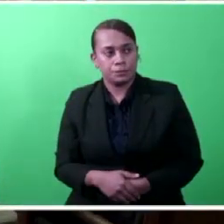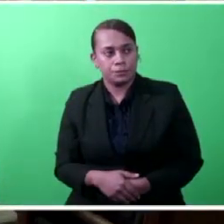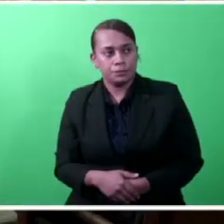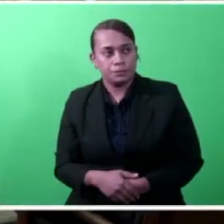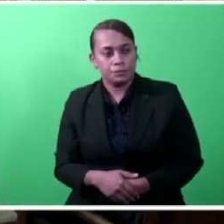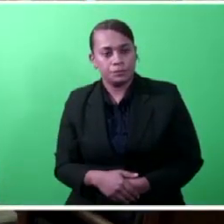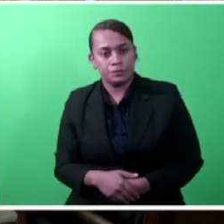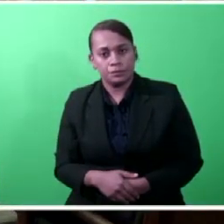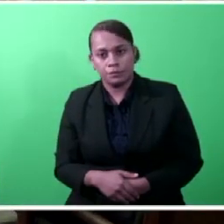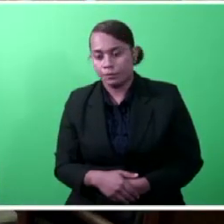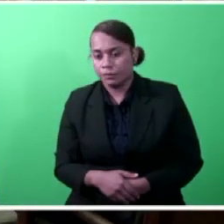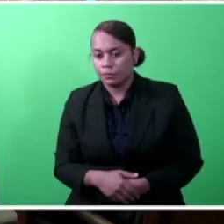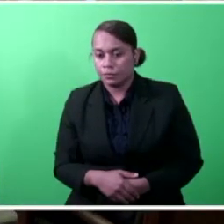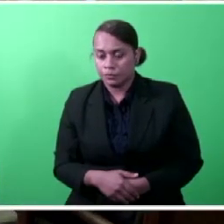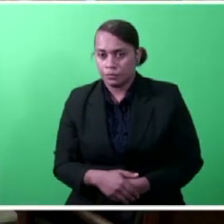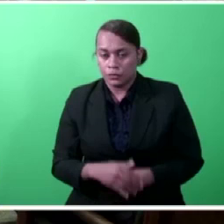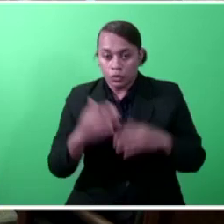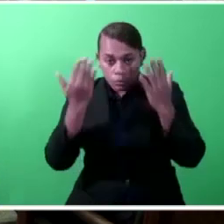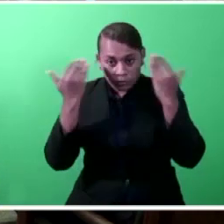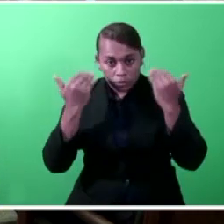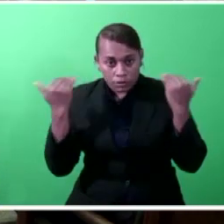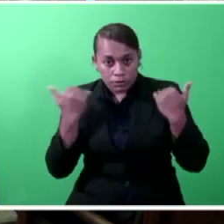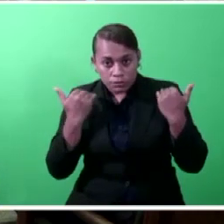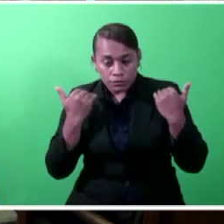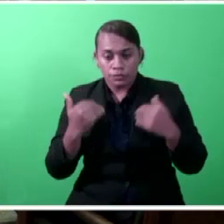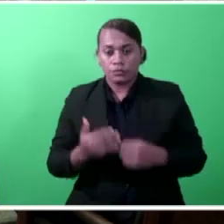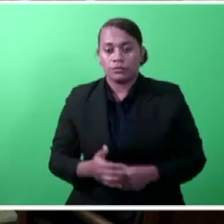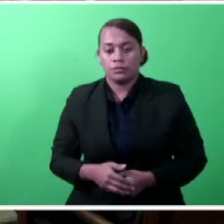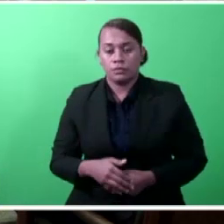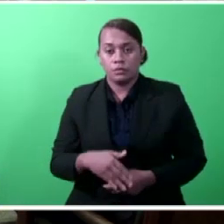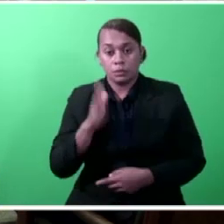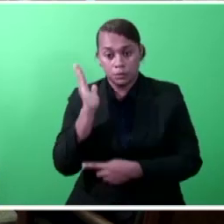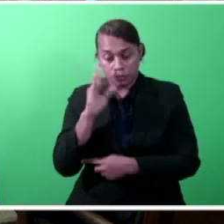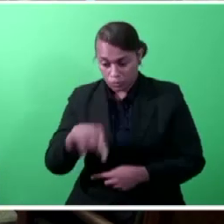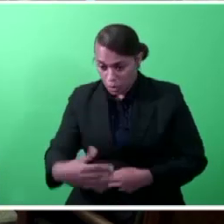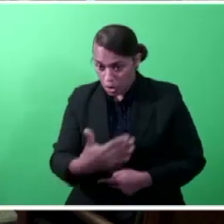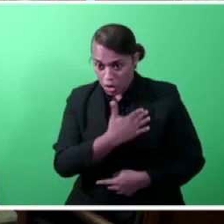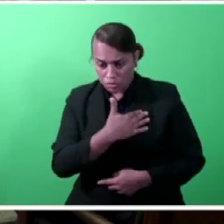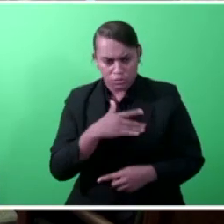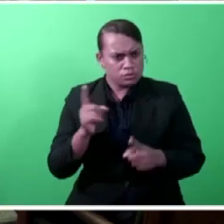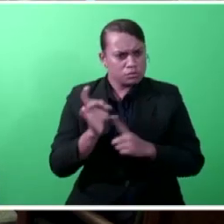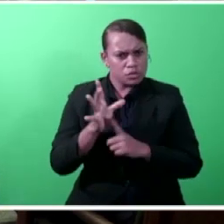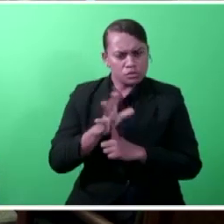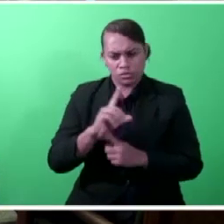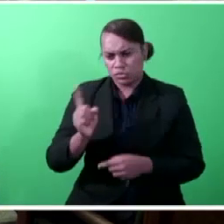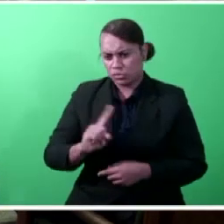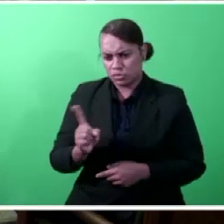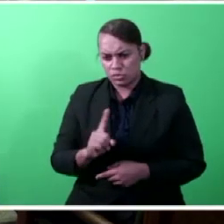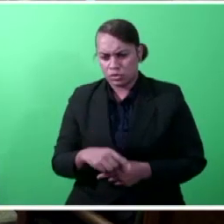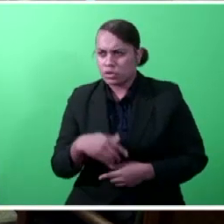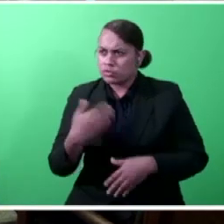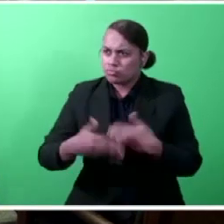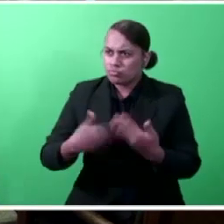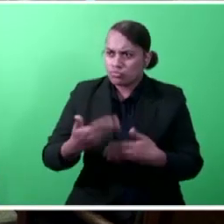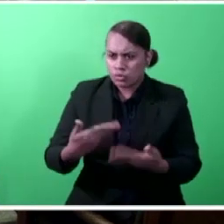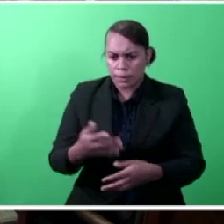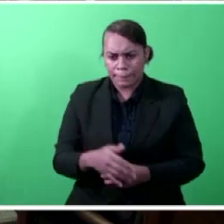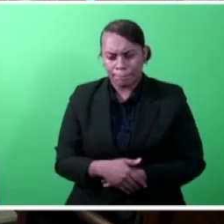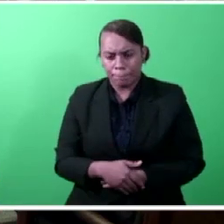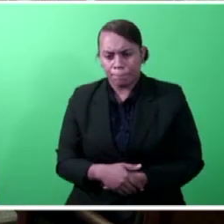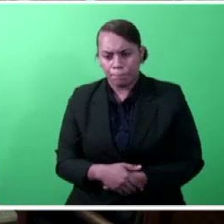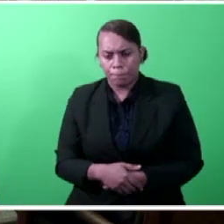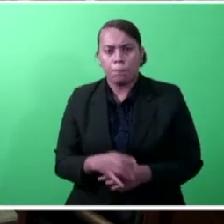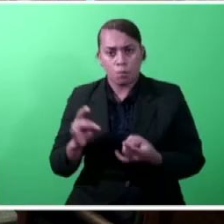Mr. Speaker, sir, my ministerial statement this morning is to highlight the manner in which preparations were undertaken and